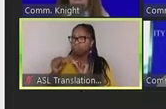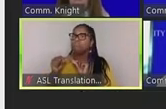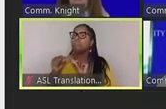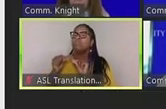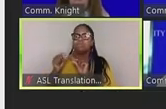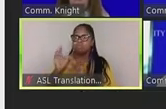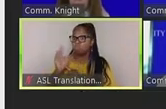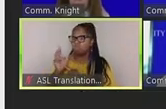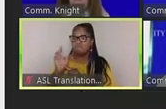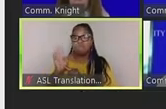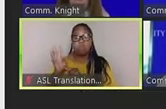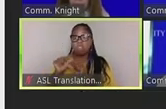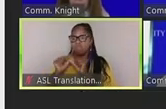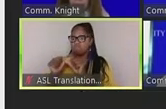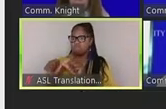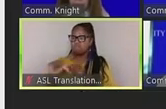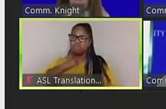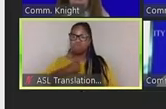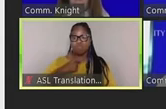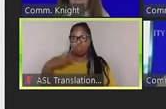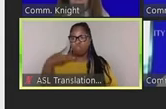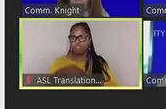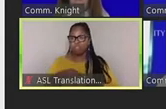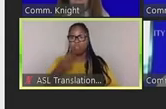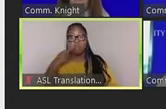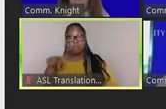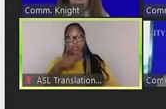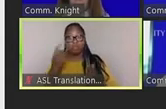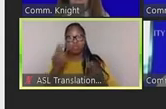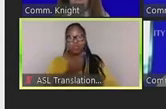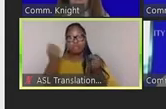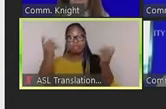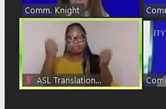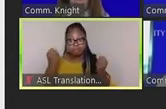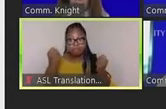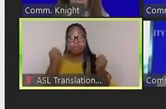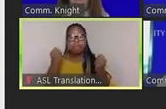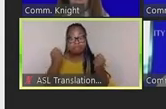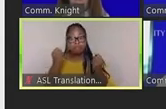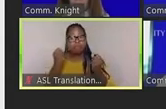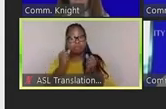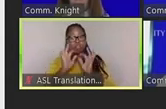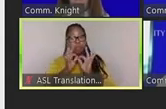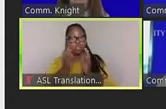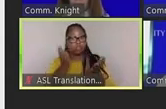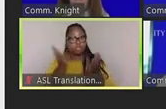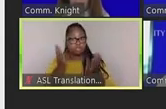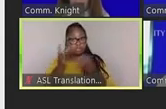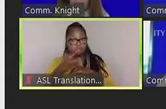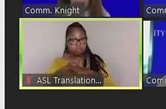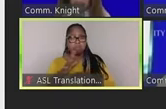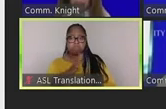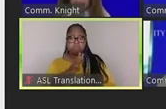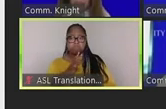muted. For those who wish to use consecutive ASL translation services that are available today, you will be